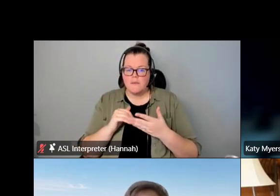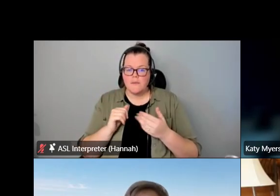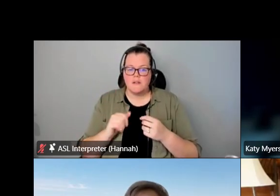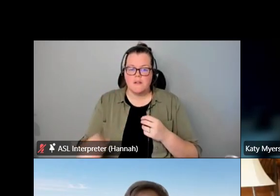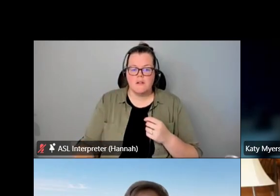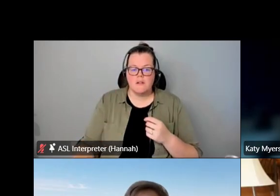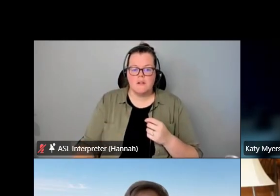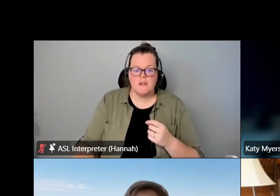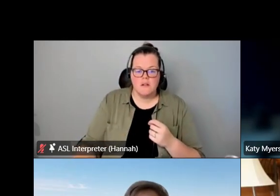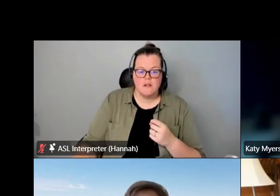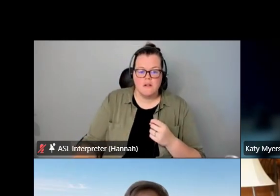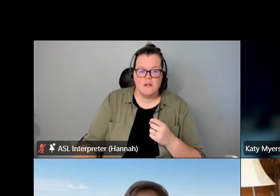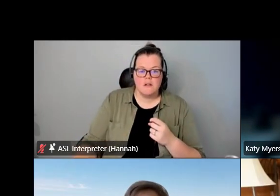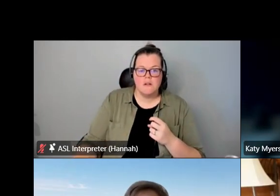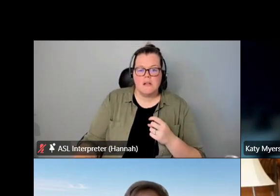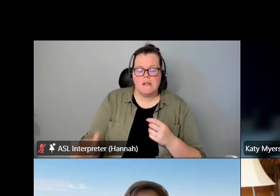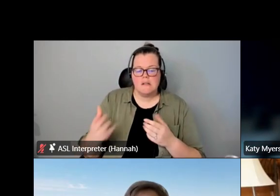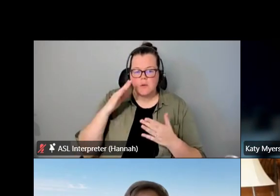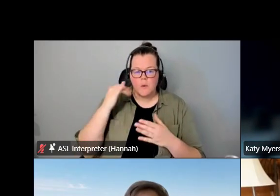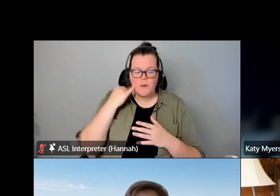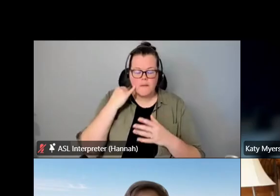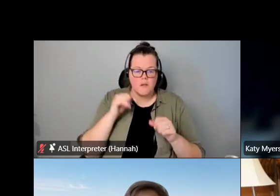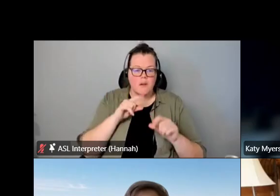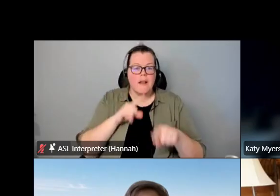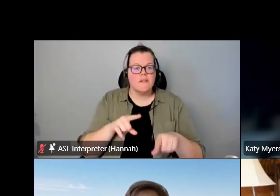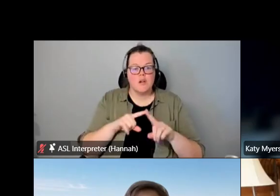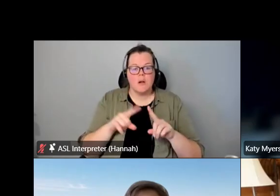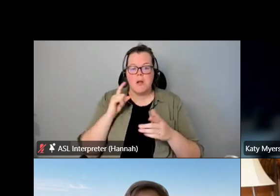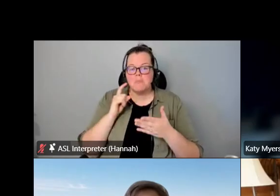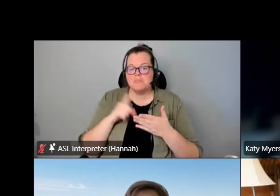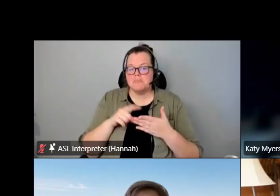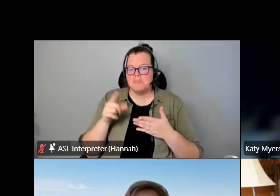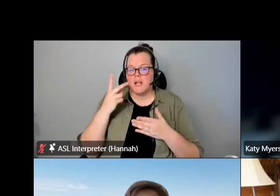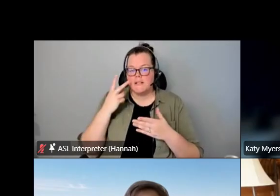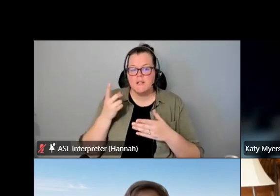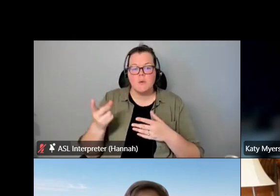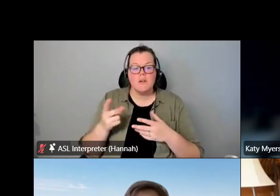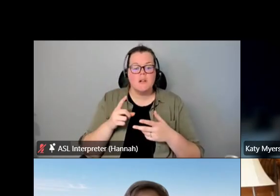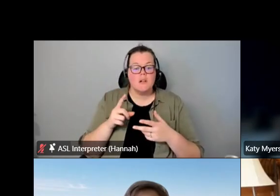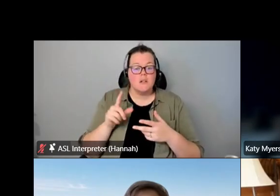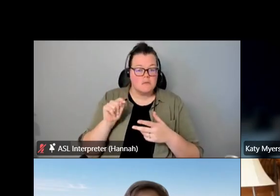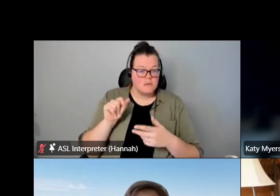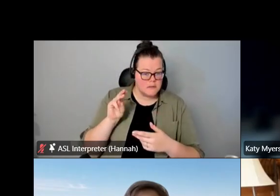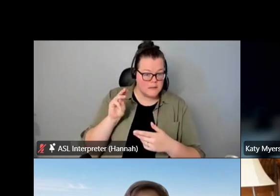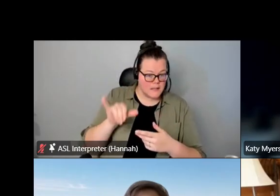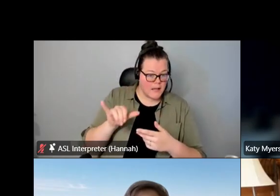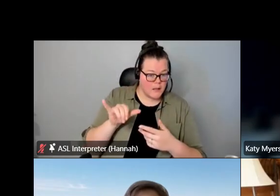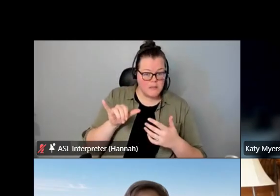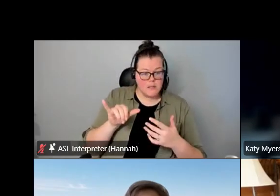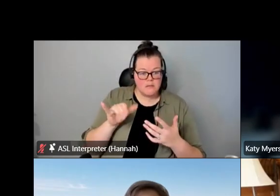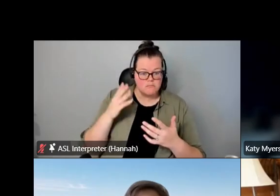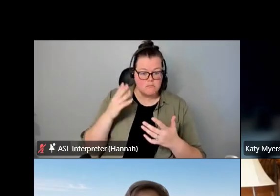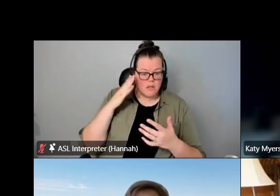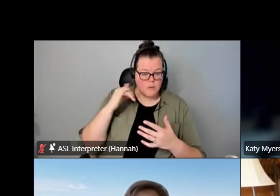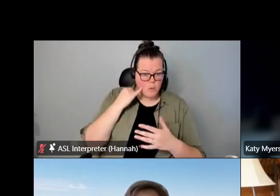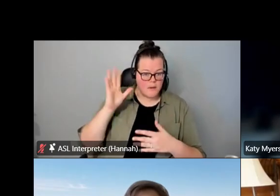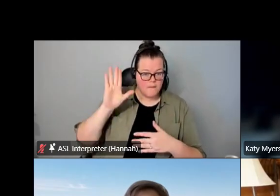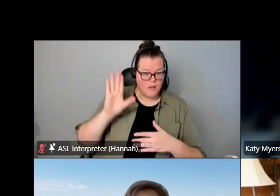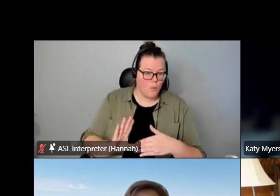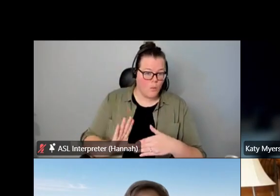may not be able to answer that, but I just want to acknowledge that I see you. Tammy, I'm not sure if you lowered your